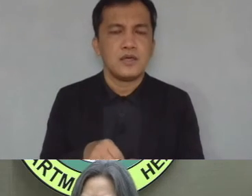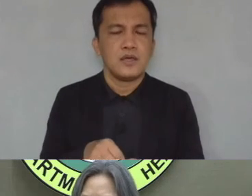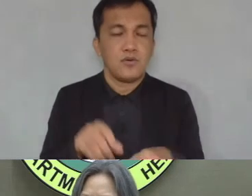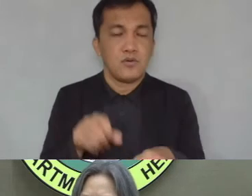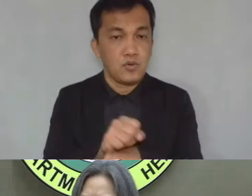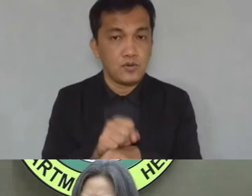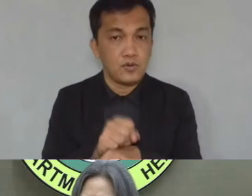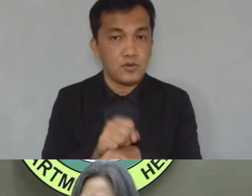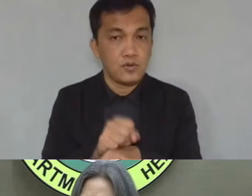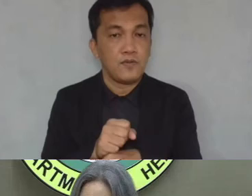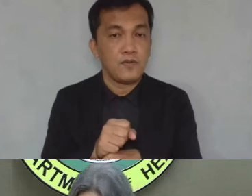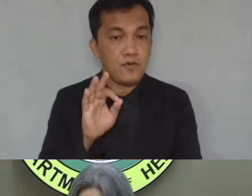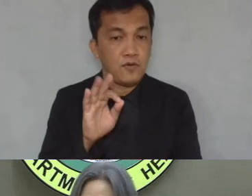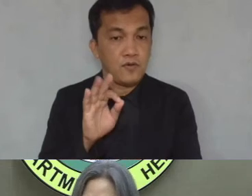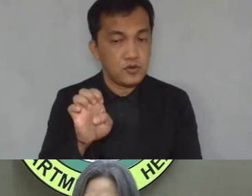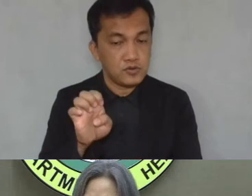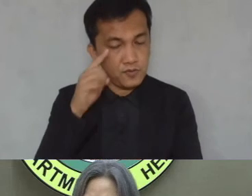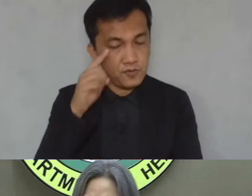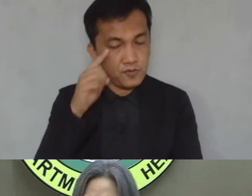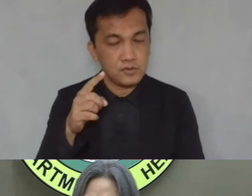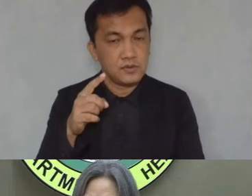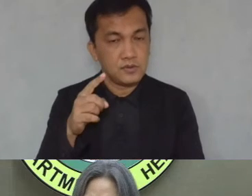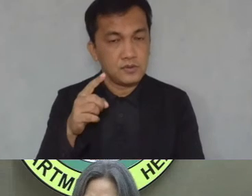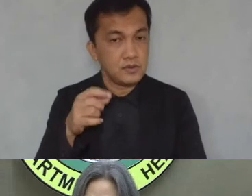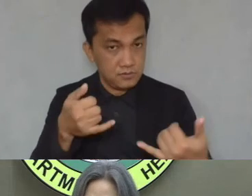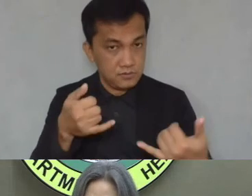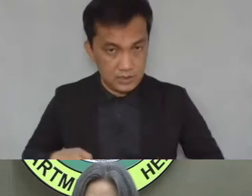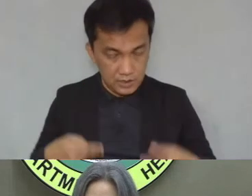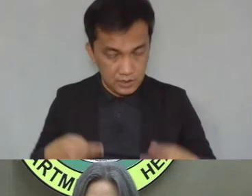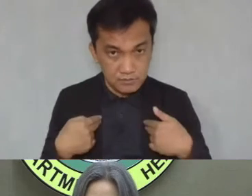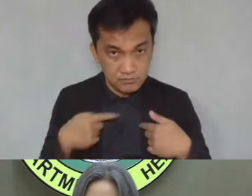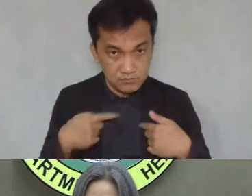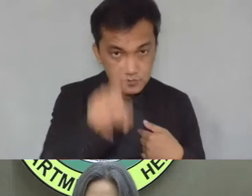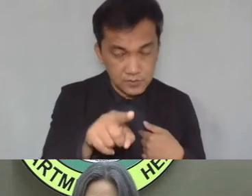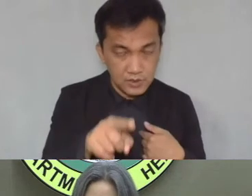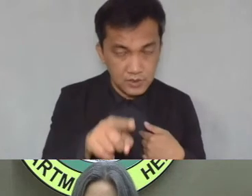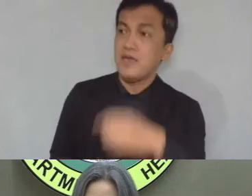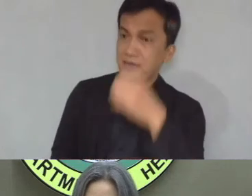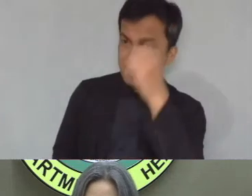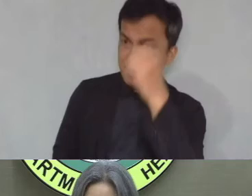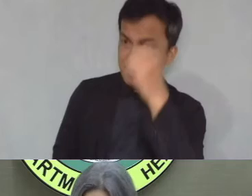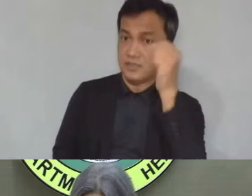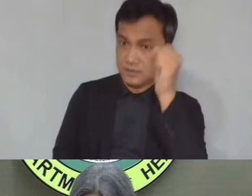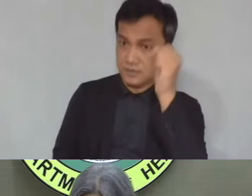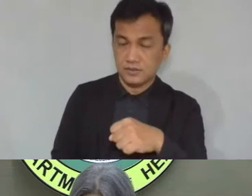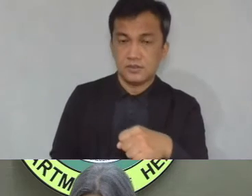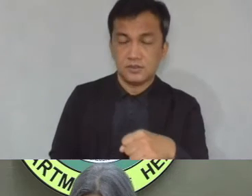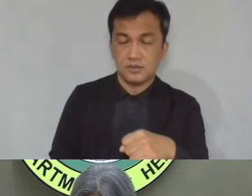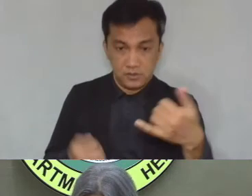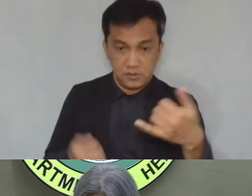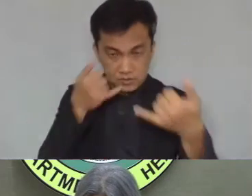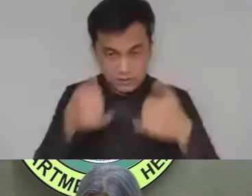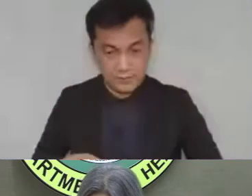of the health workforce for telehealth. Yeah, no, it's the same. Yeah. Yes, definitely. Especially